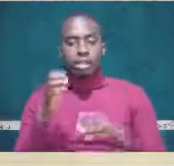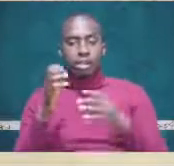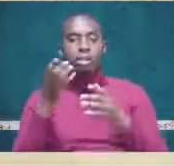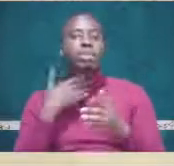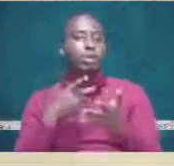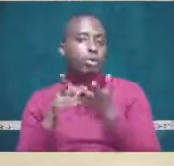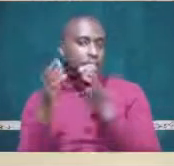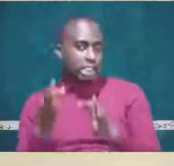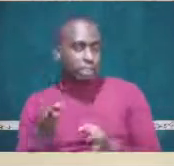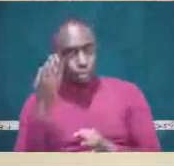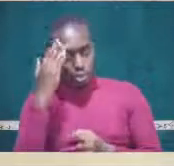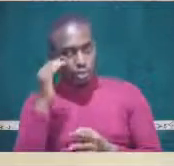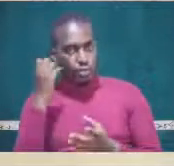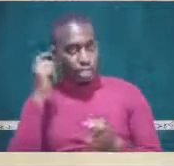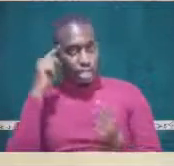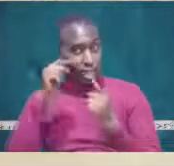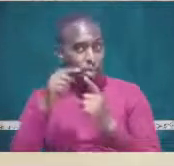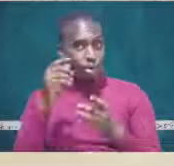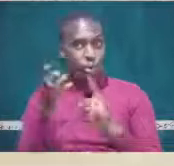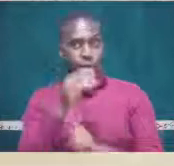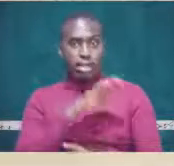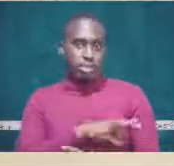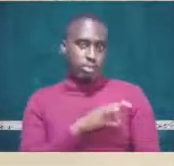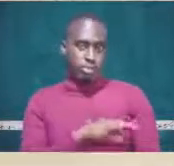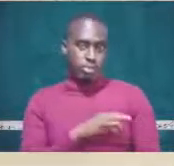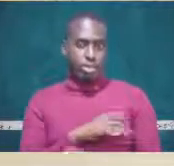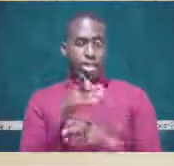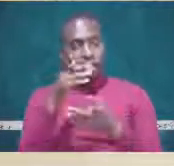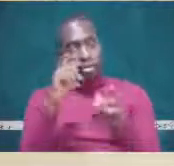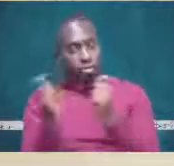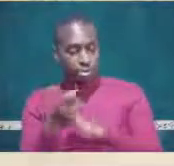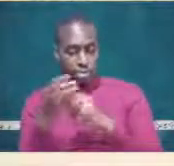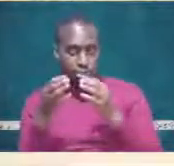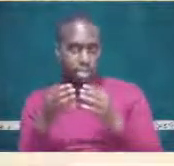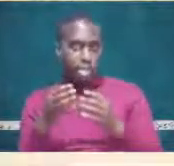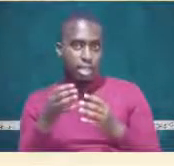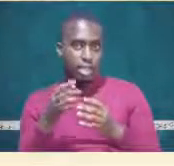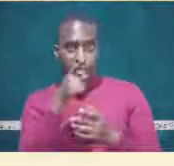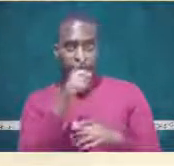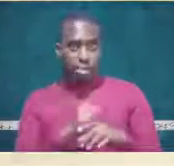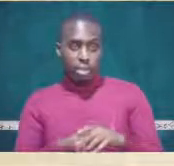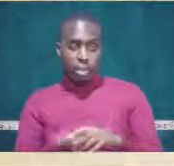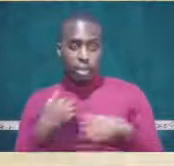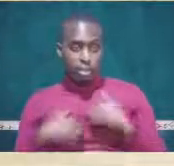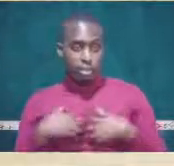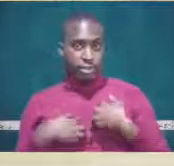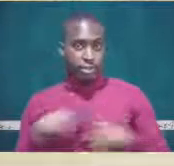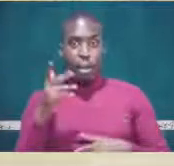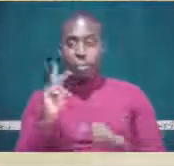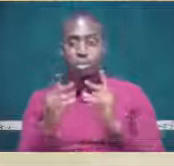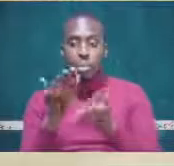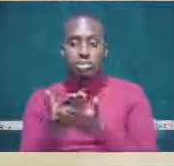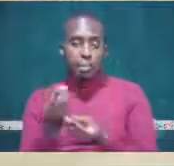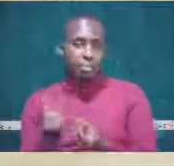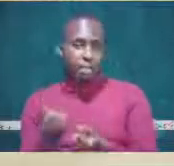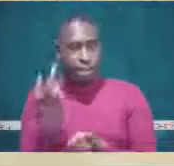You're speculating. You're expecting that something can change. Now, the speculative motive, people demand for